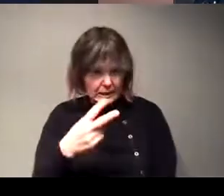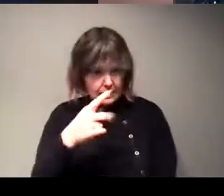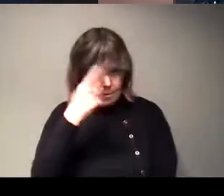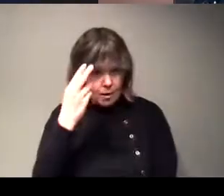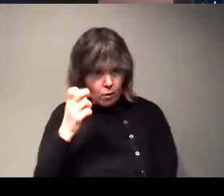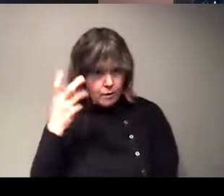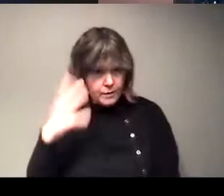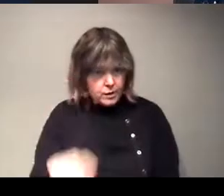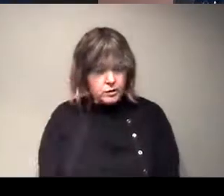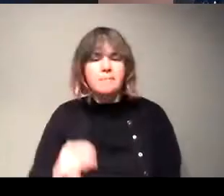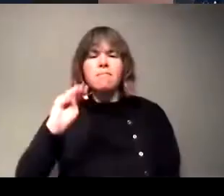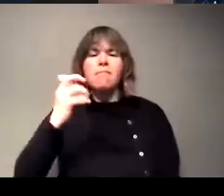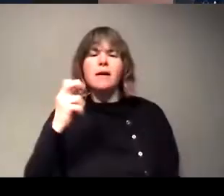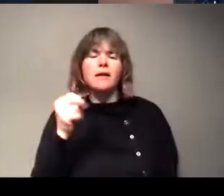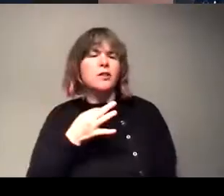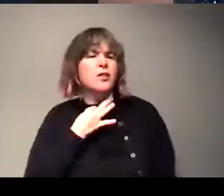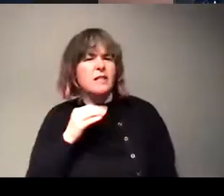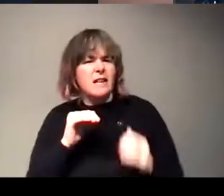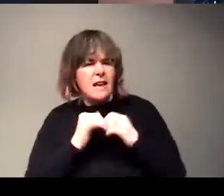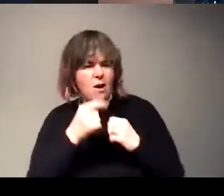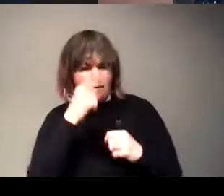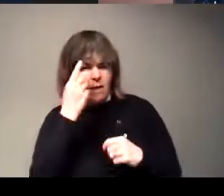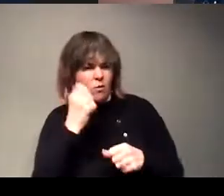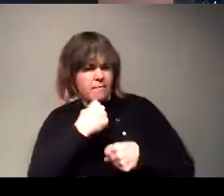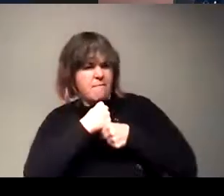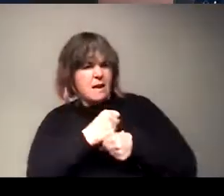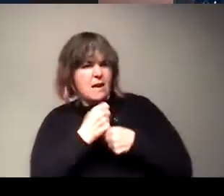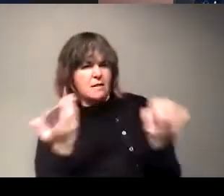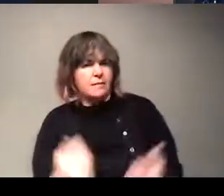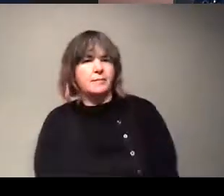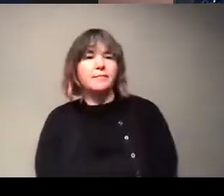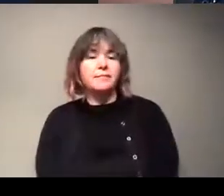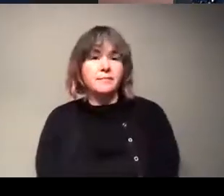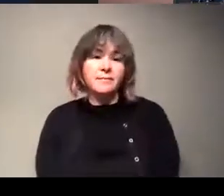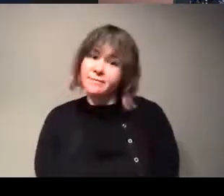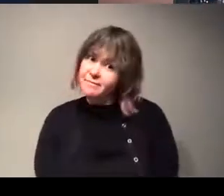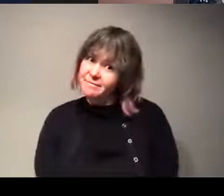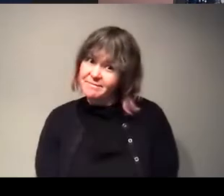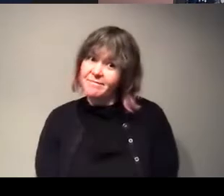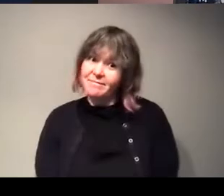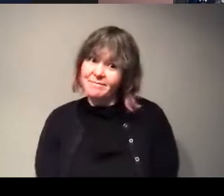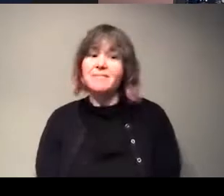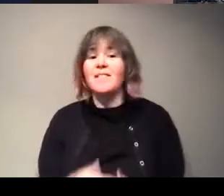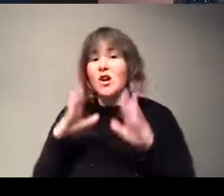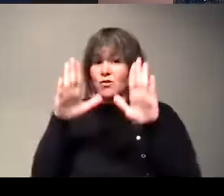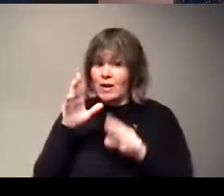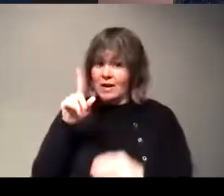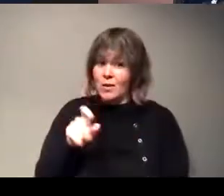And Megan wants to know, how are black holes made? And so these might be some great